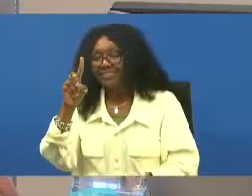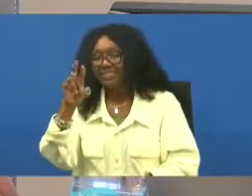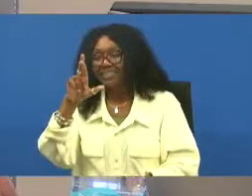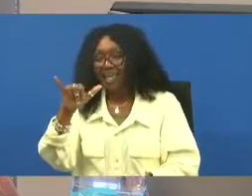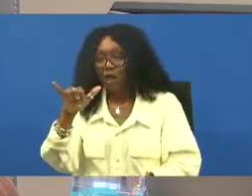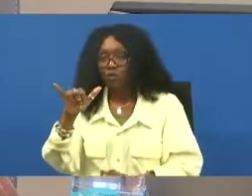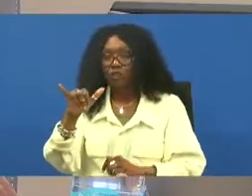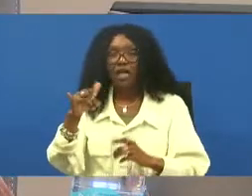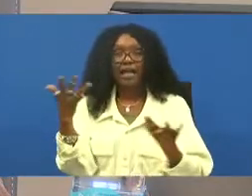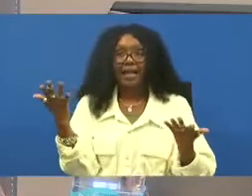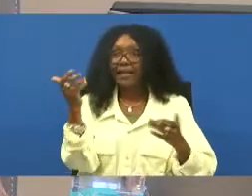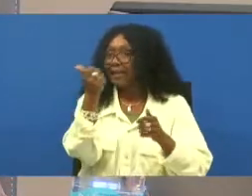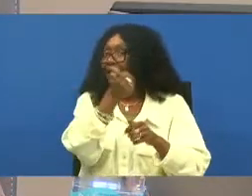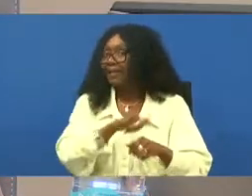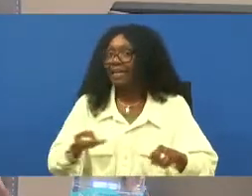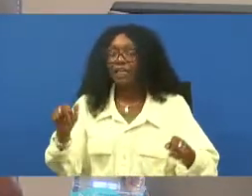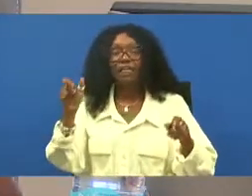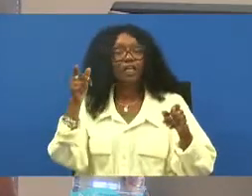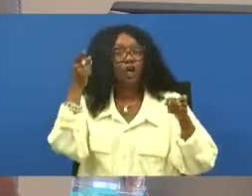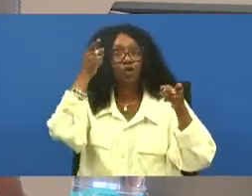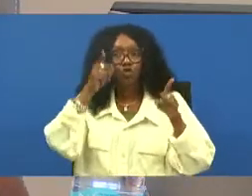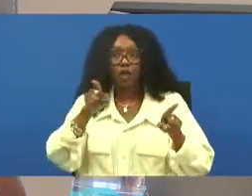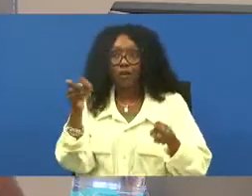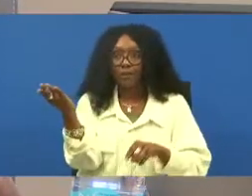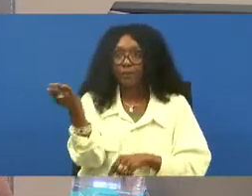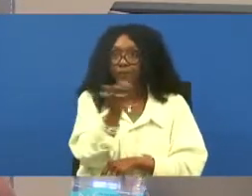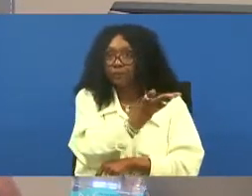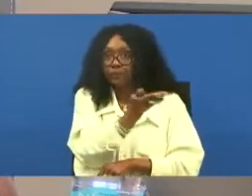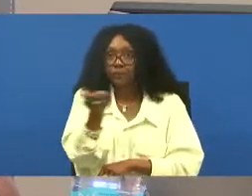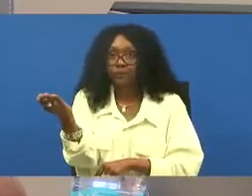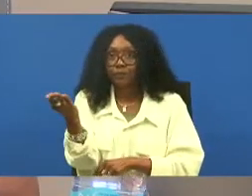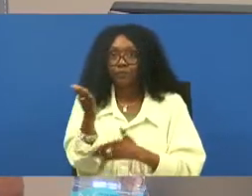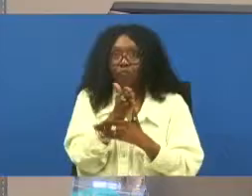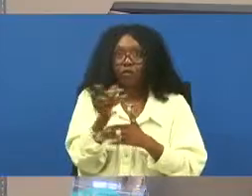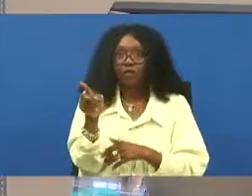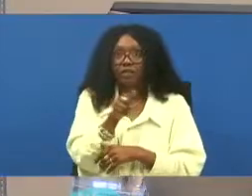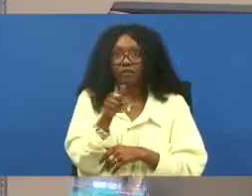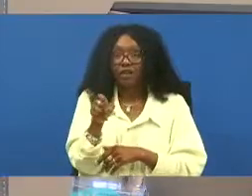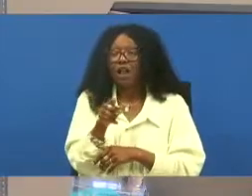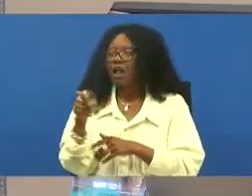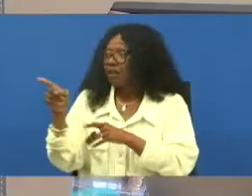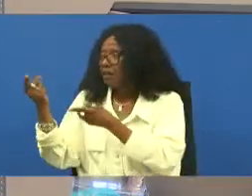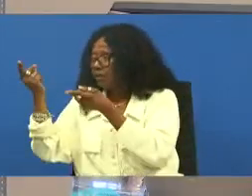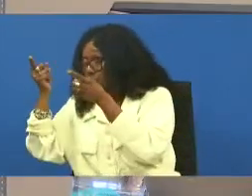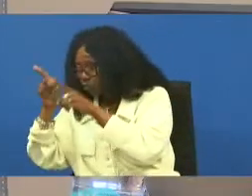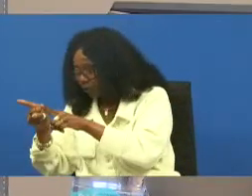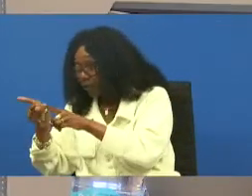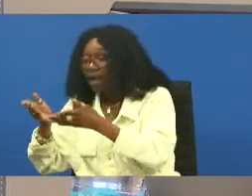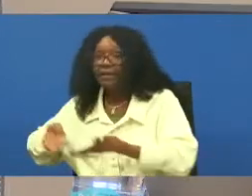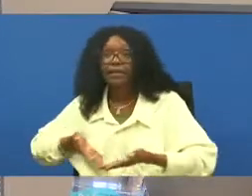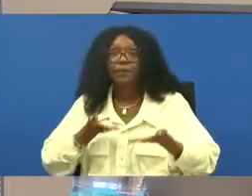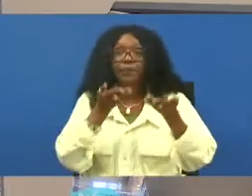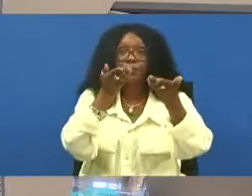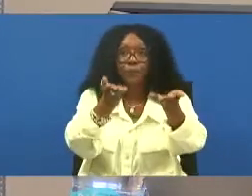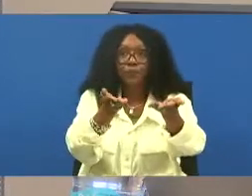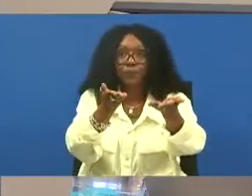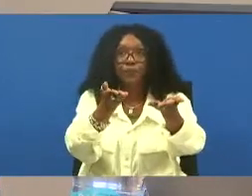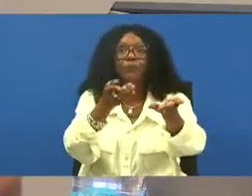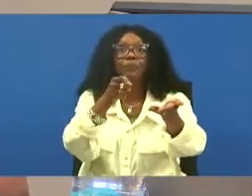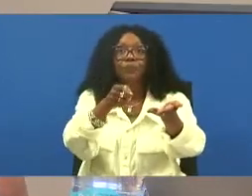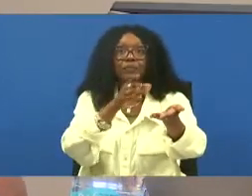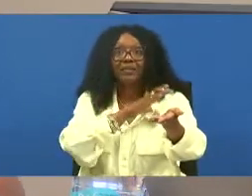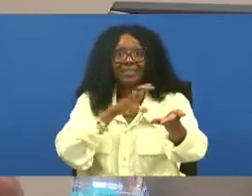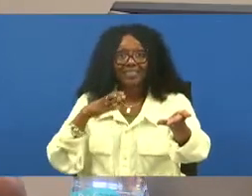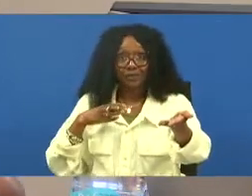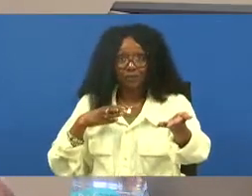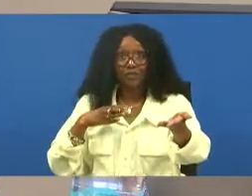Hunden. The proposed agreement will come back to the Metro Council for our approval, and at this time, we